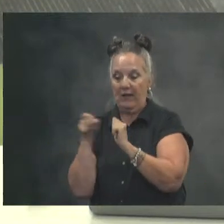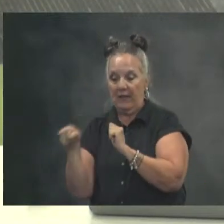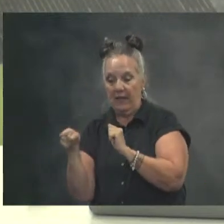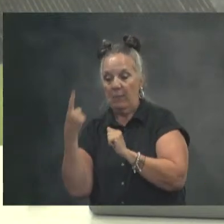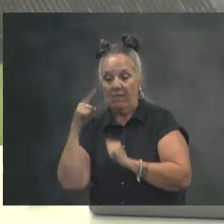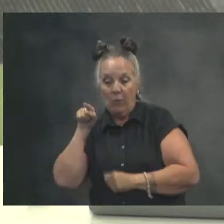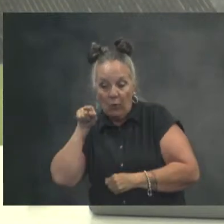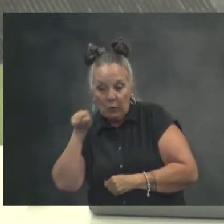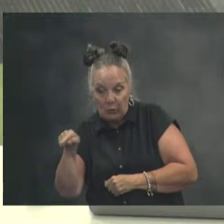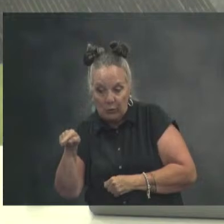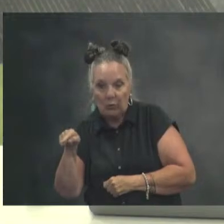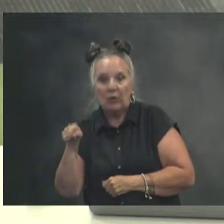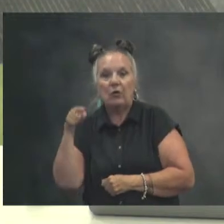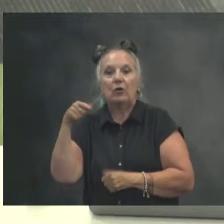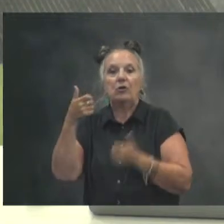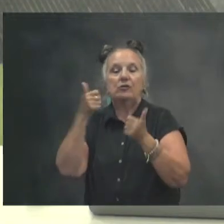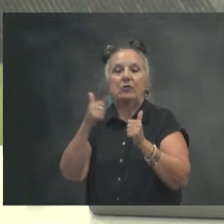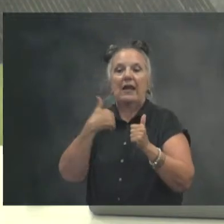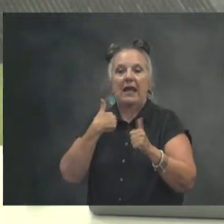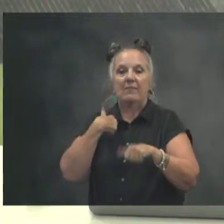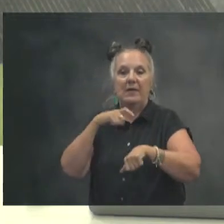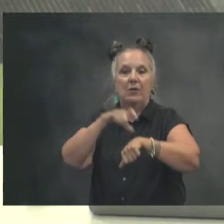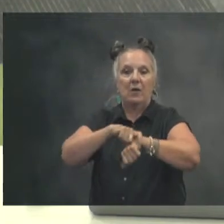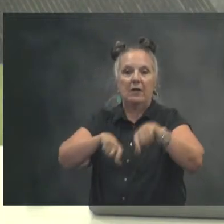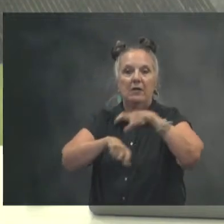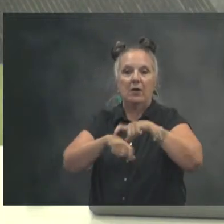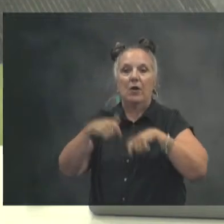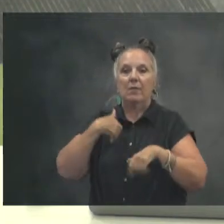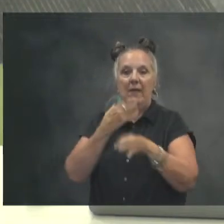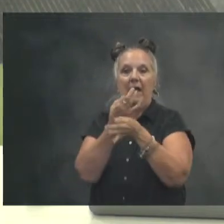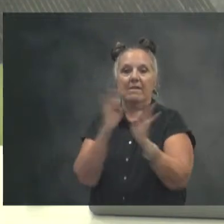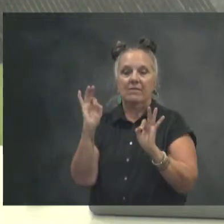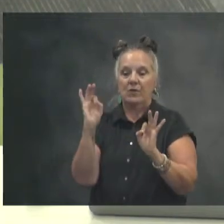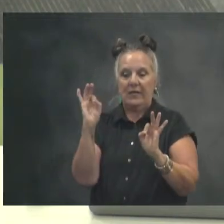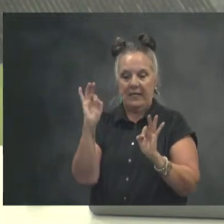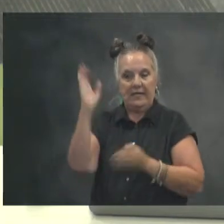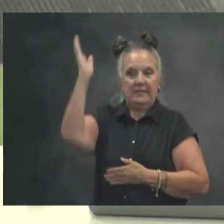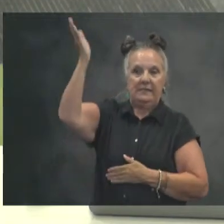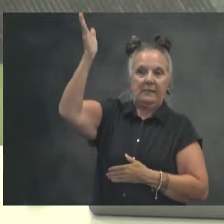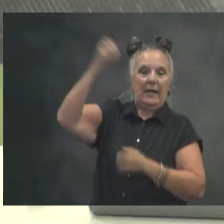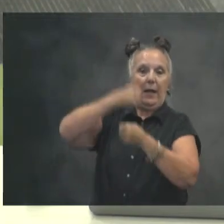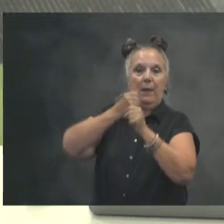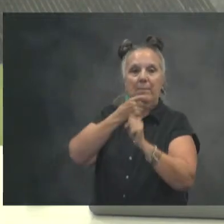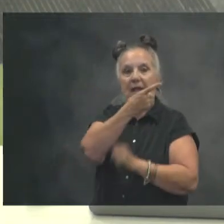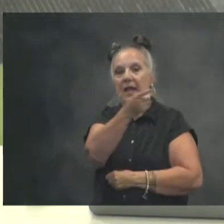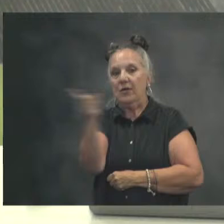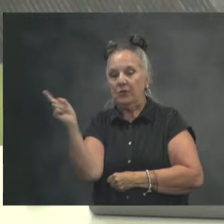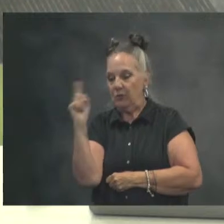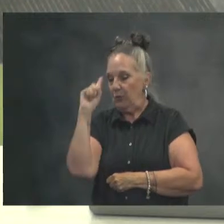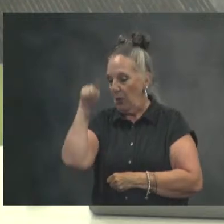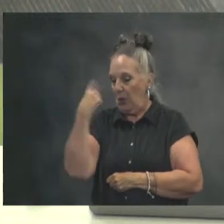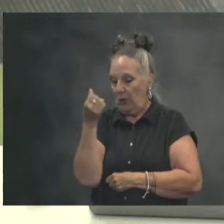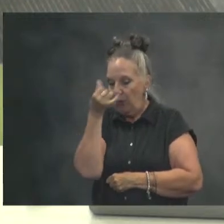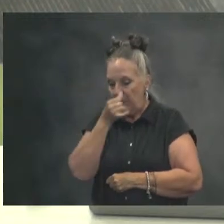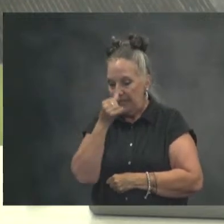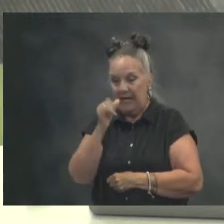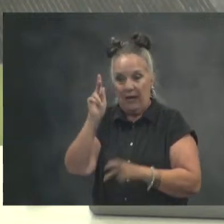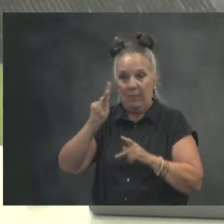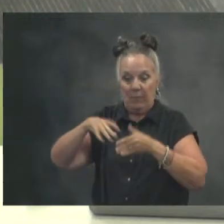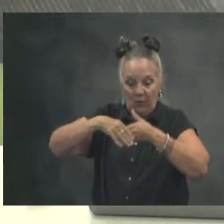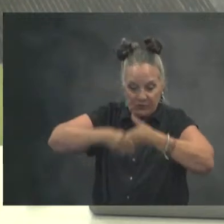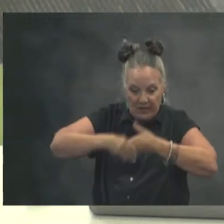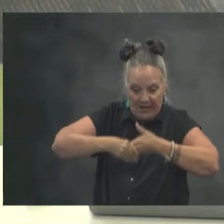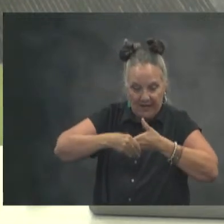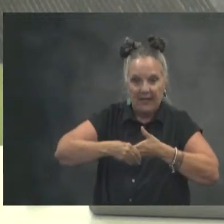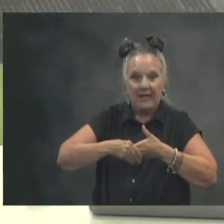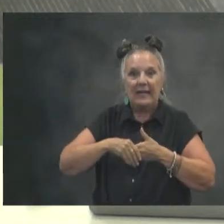behalf, and you guys tried to have me arrested for my free speech that made you look ridiculous, that made citizens come up and shake my hands, and even a Washington